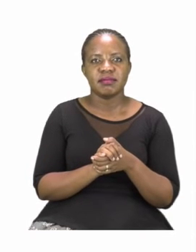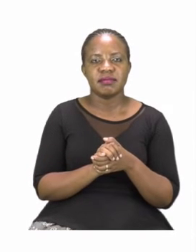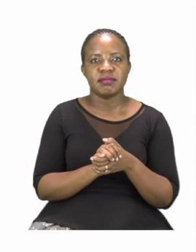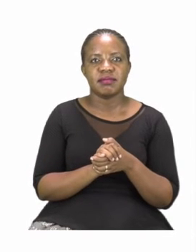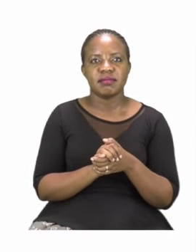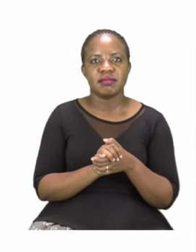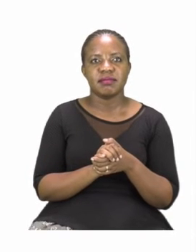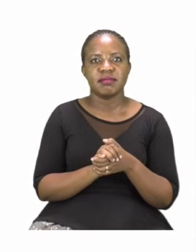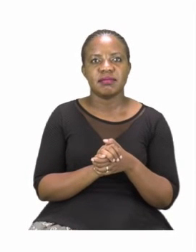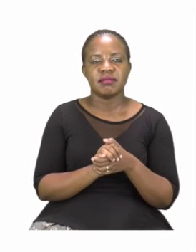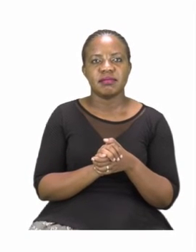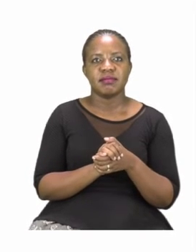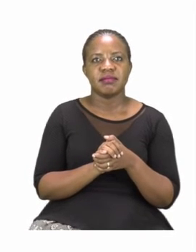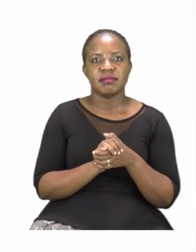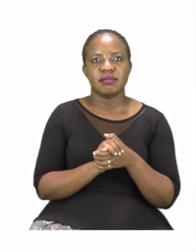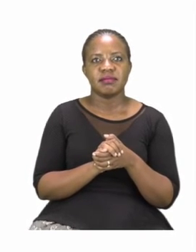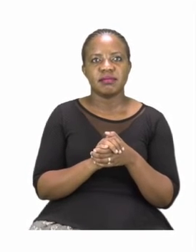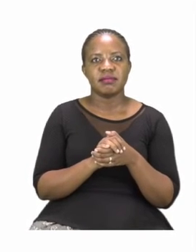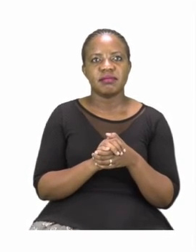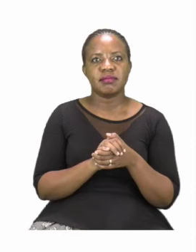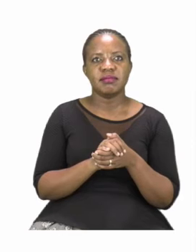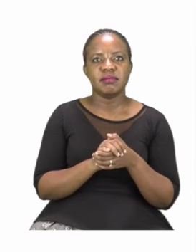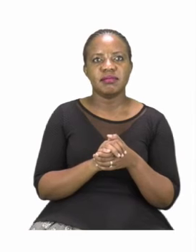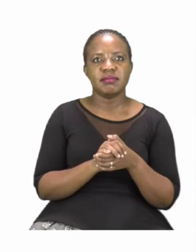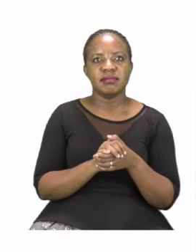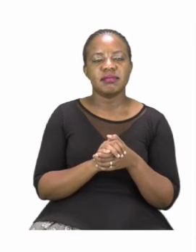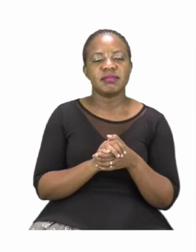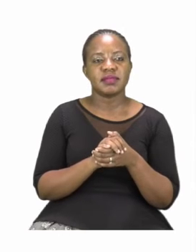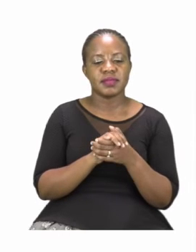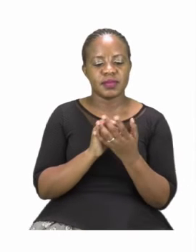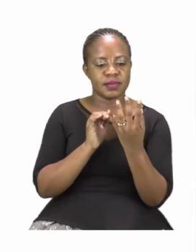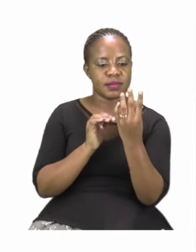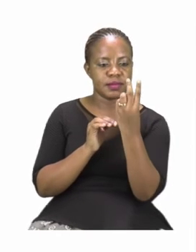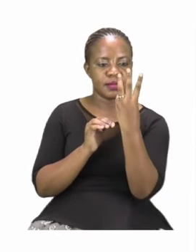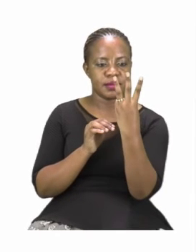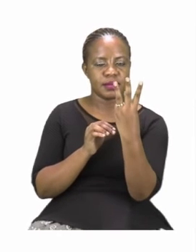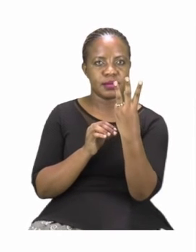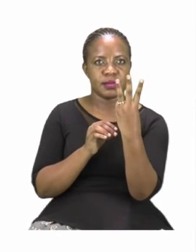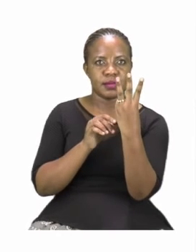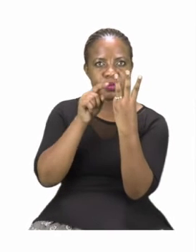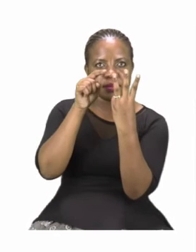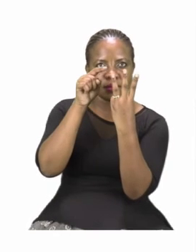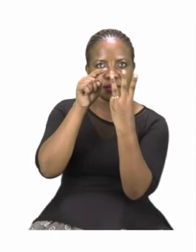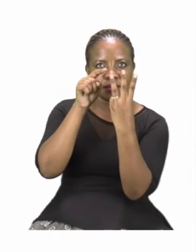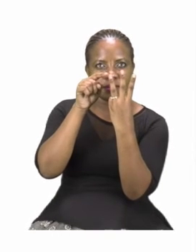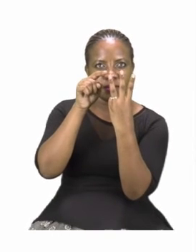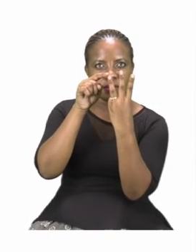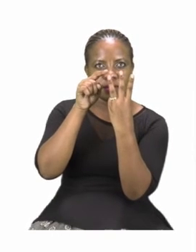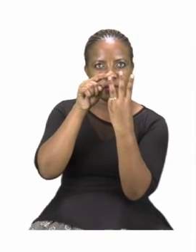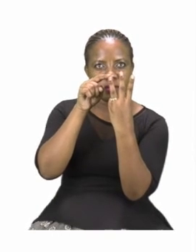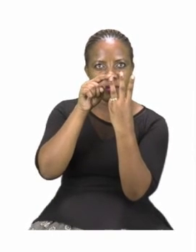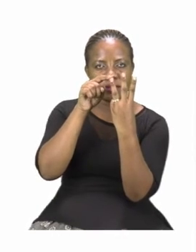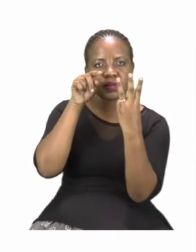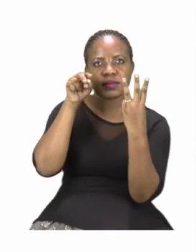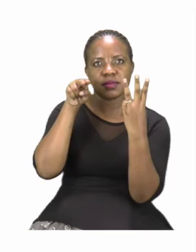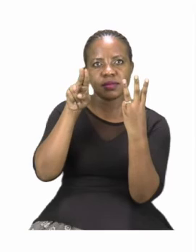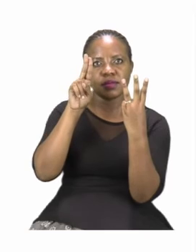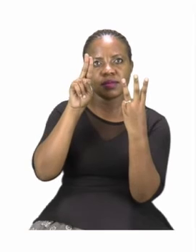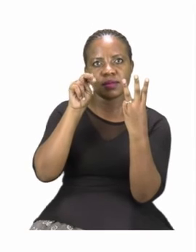puffed and blew again, but still nothing happened. He